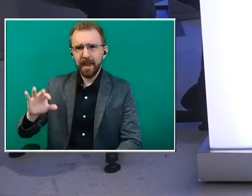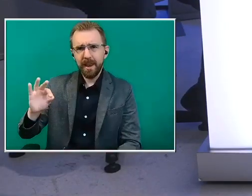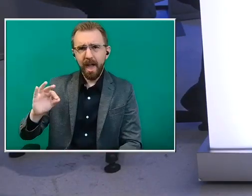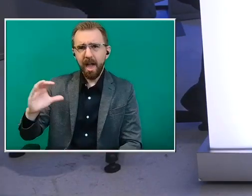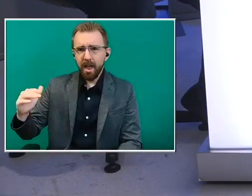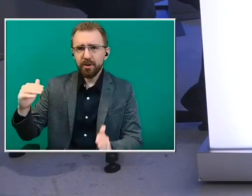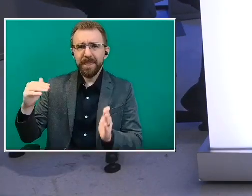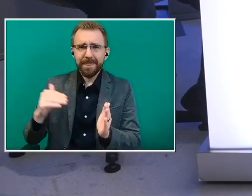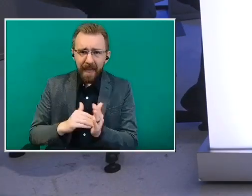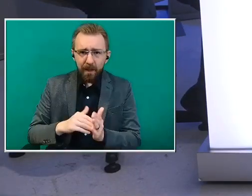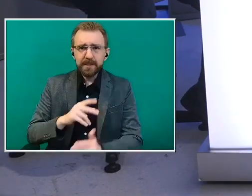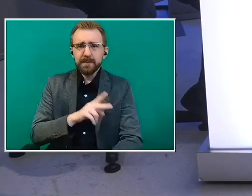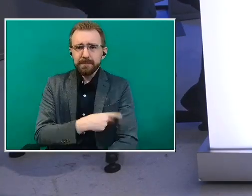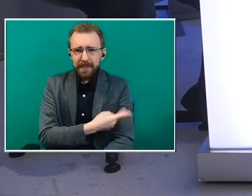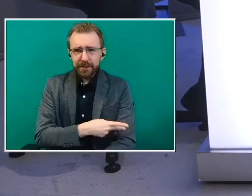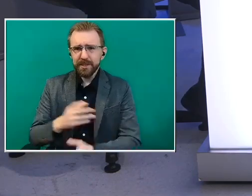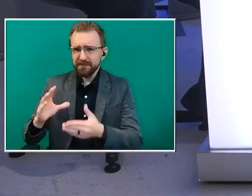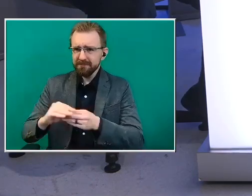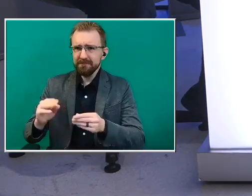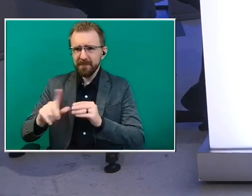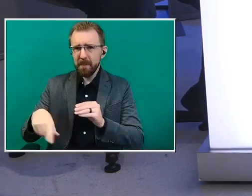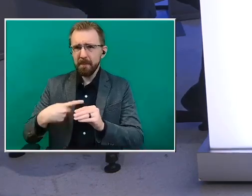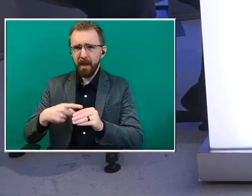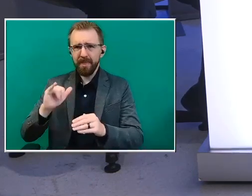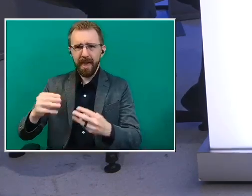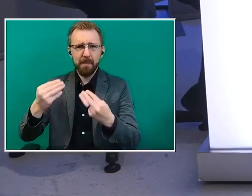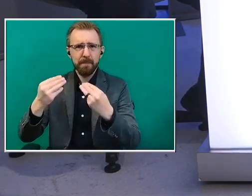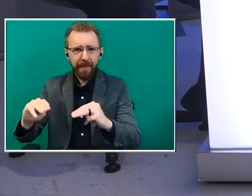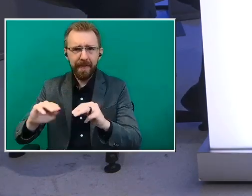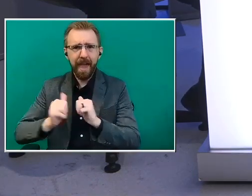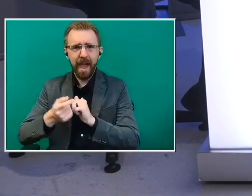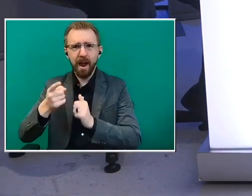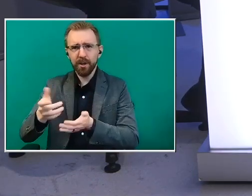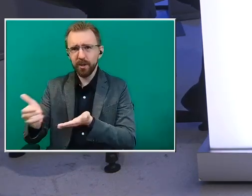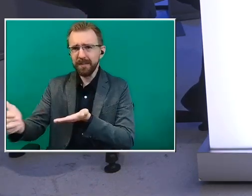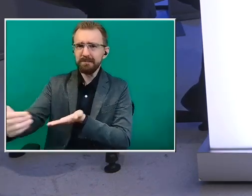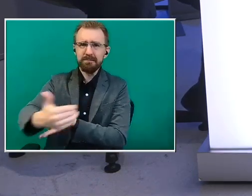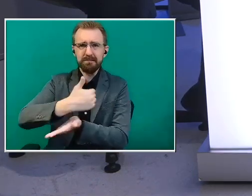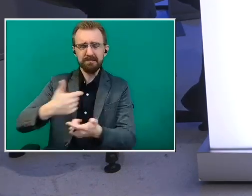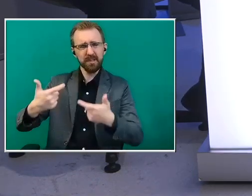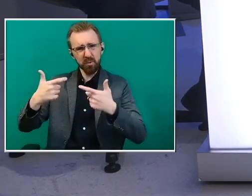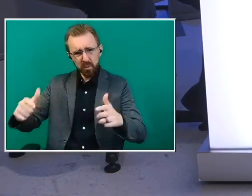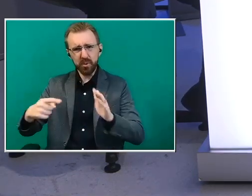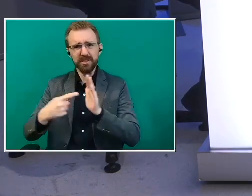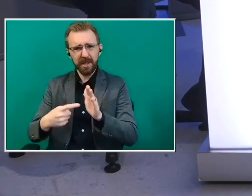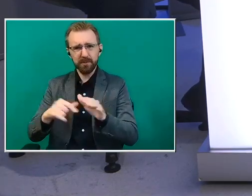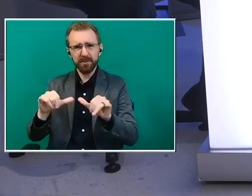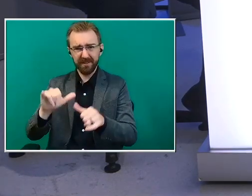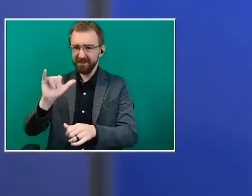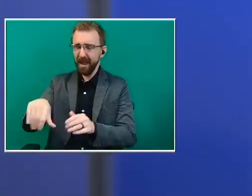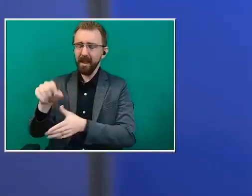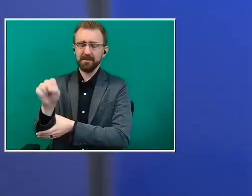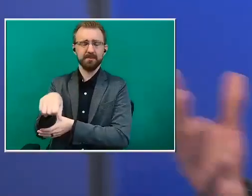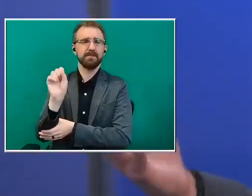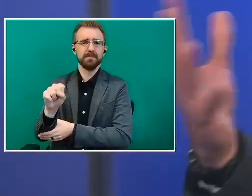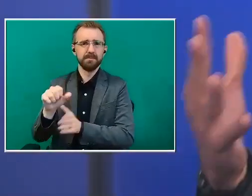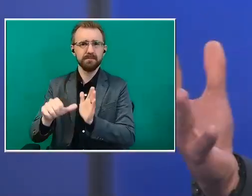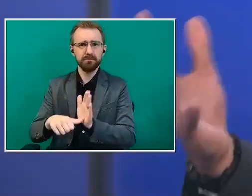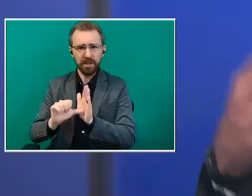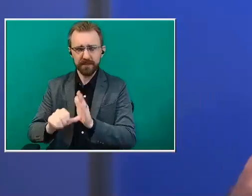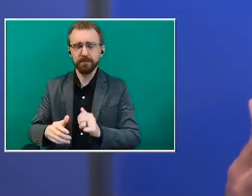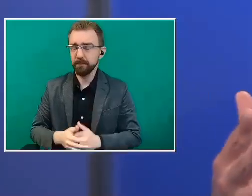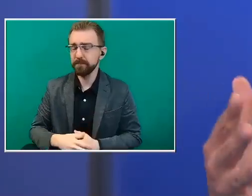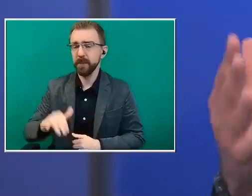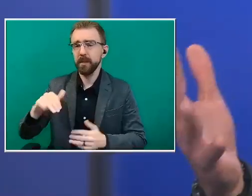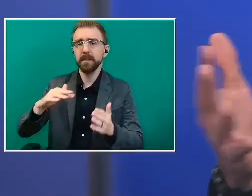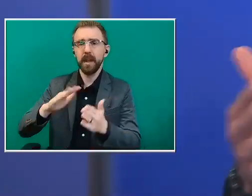tell us a little bit about the methodology and how you got such a really large sample size, because that's impressive. Yes, it is. So this study is all retrospective.